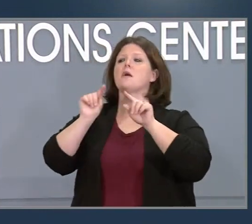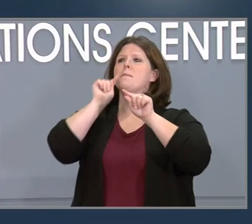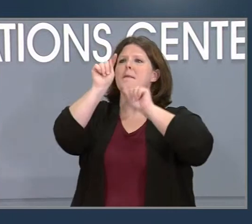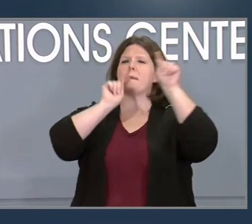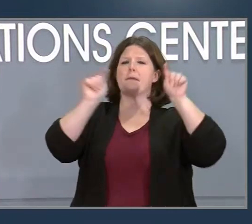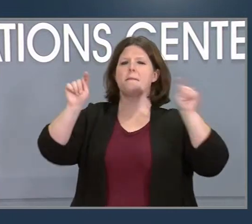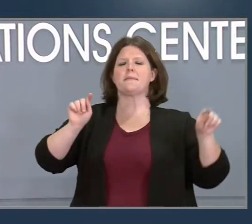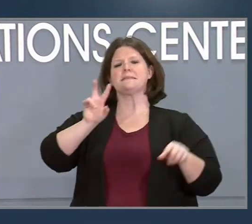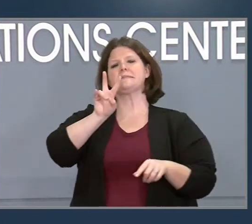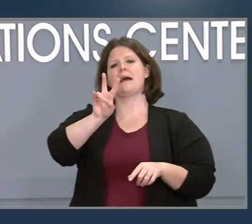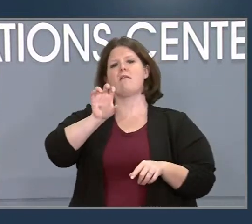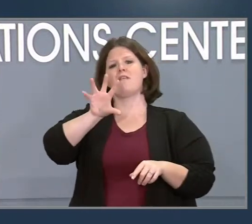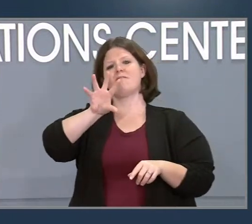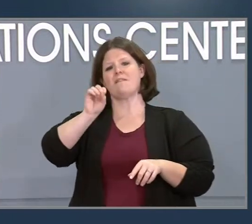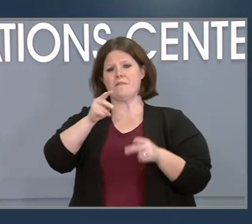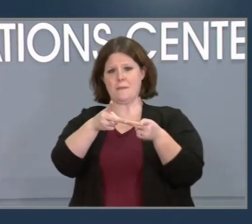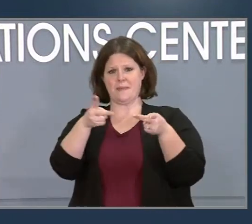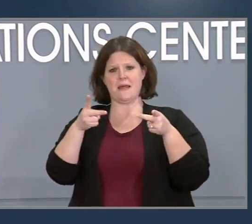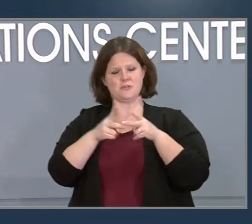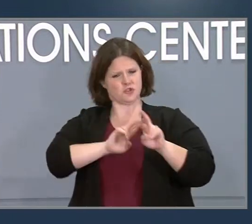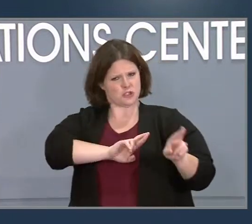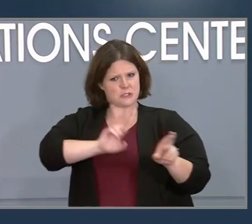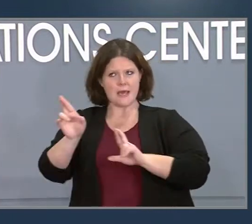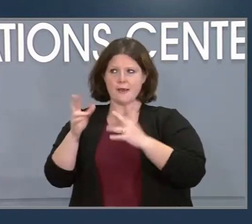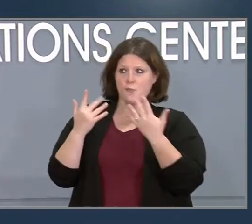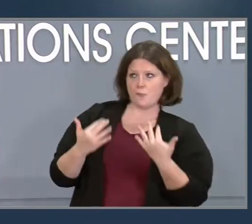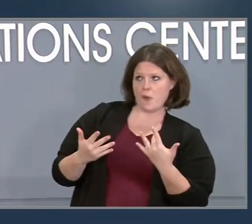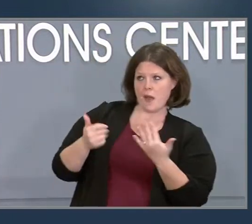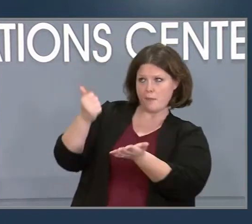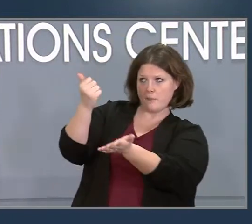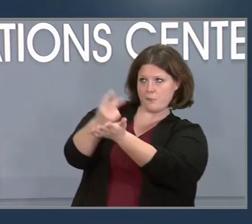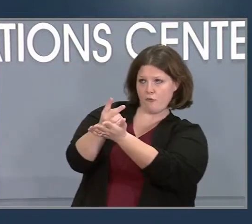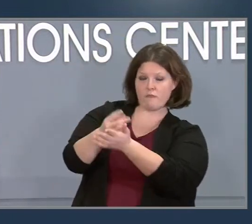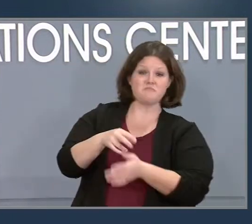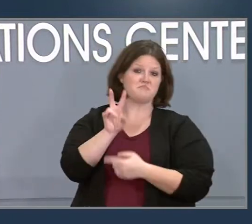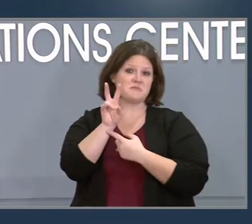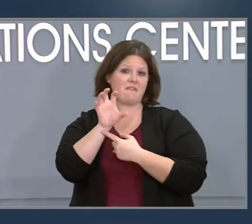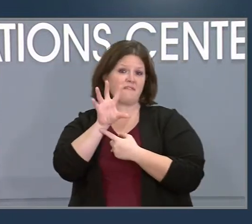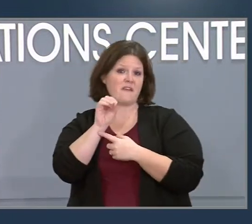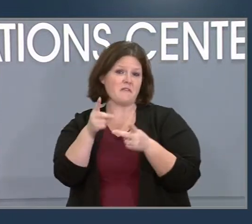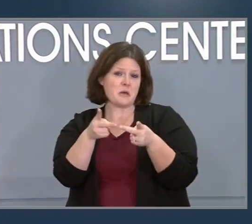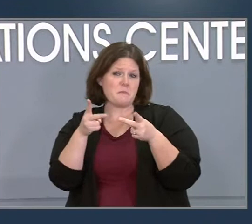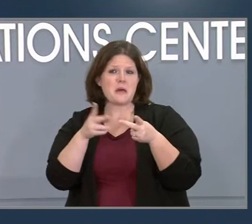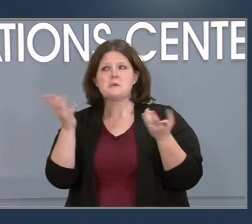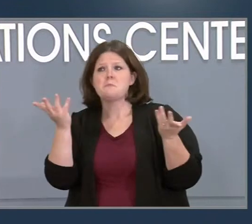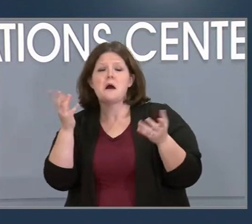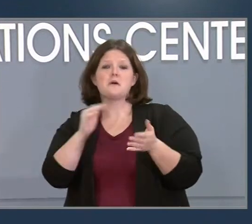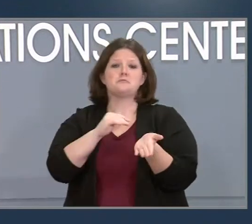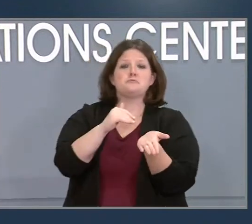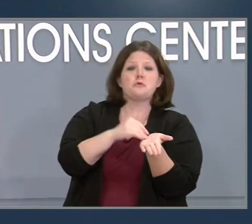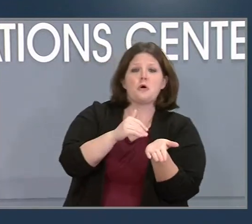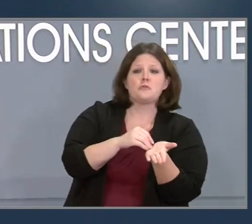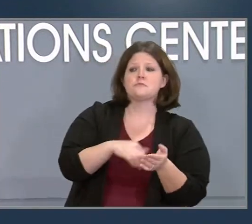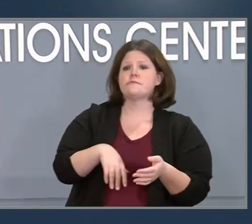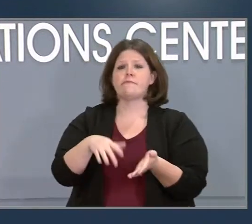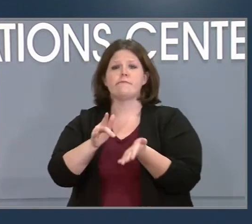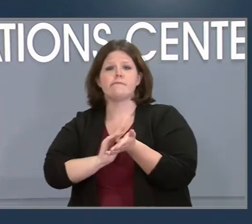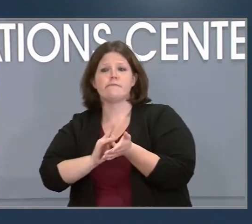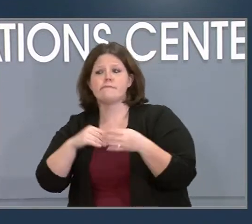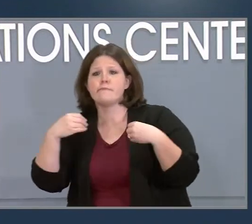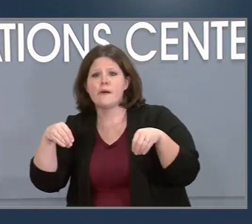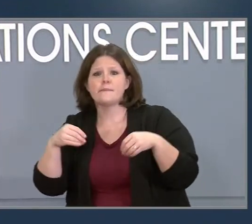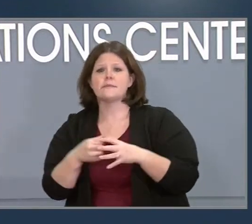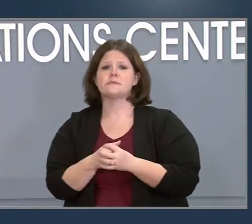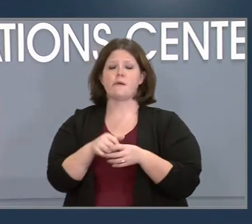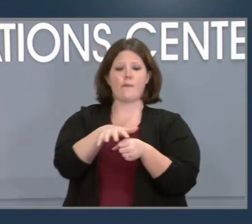statewide gearing up to be ready to go, including doctors' offices, pharmacists, pharmacies, local health departments, and